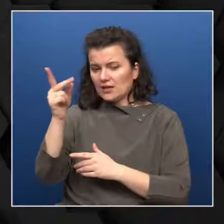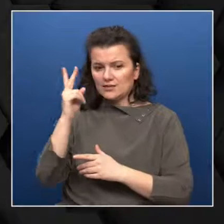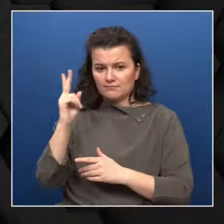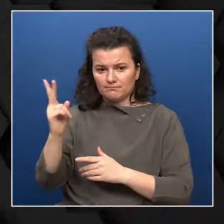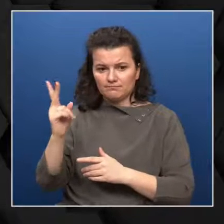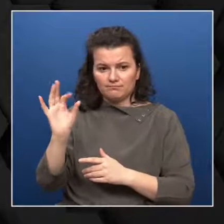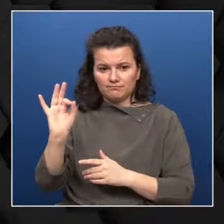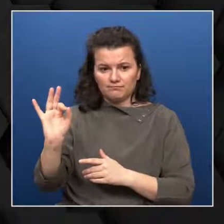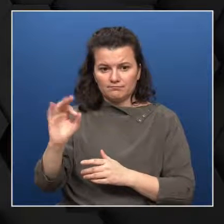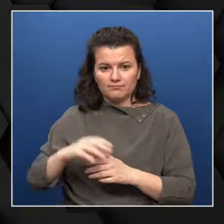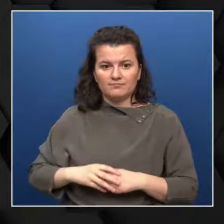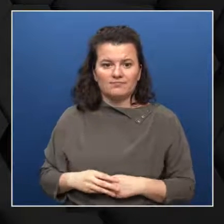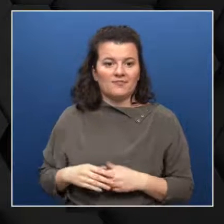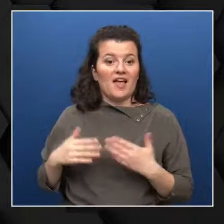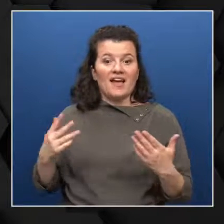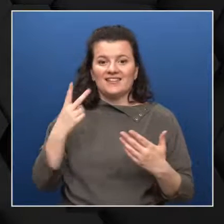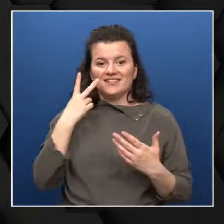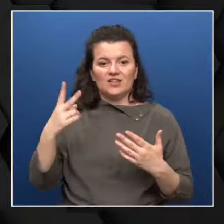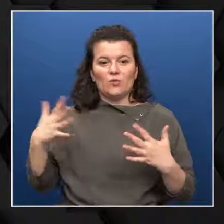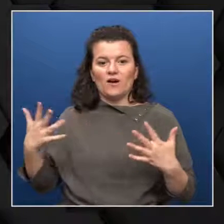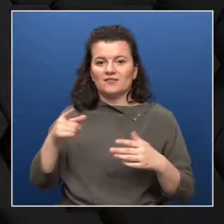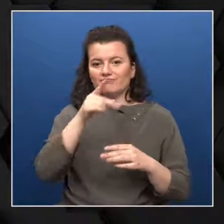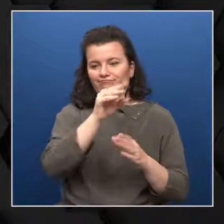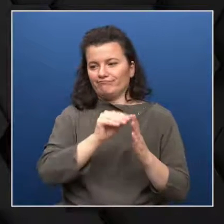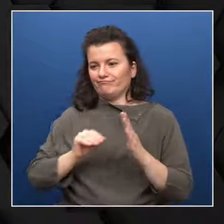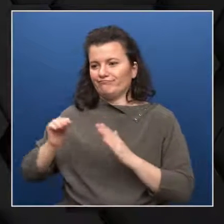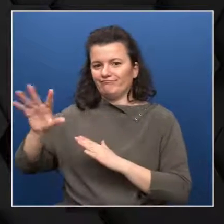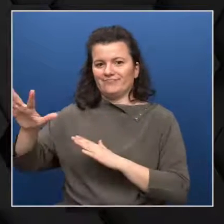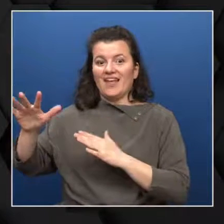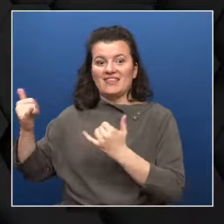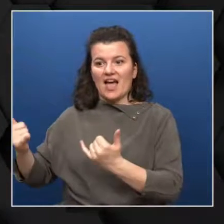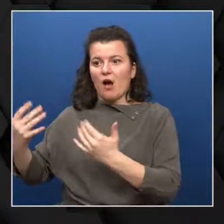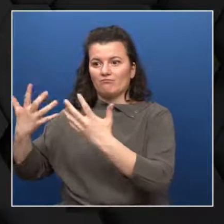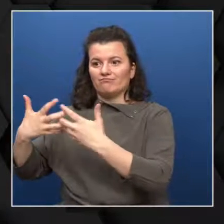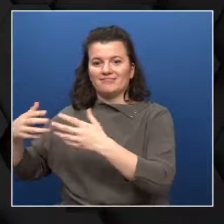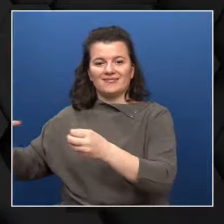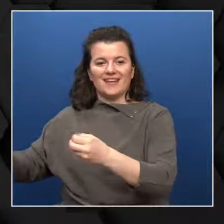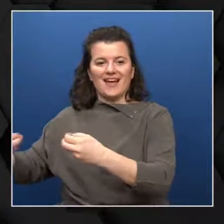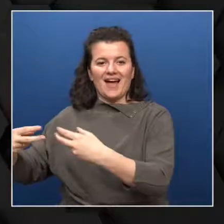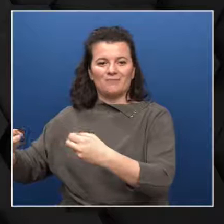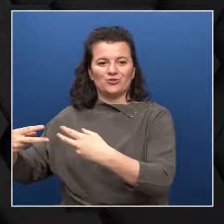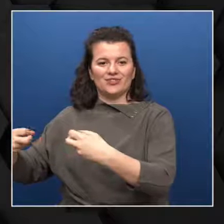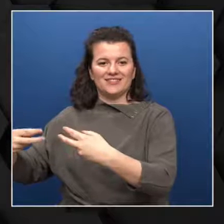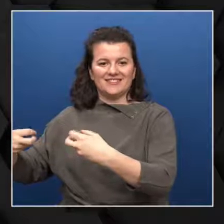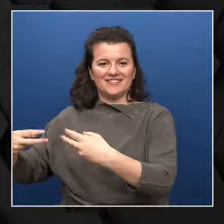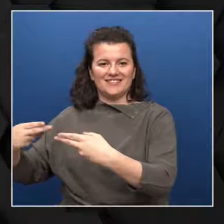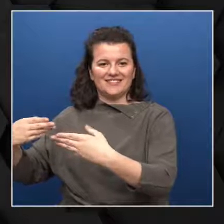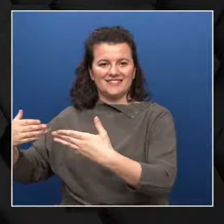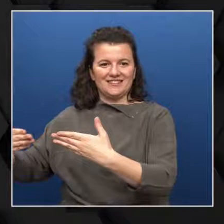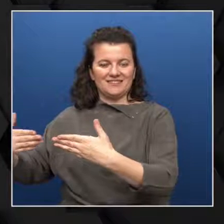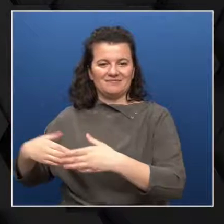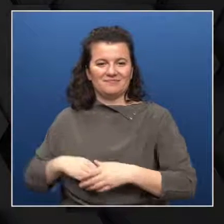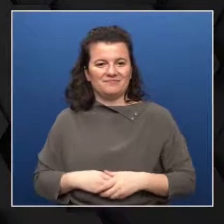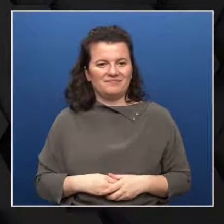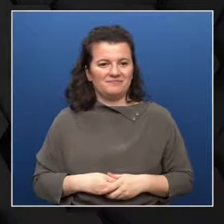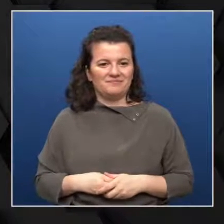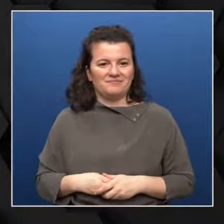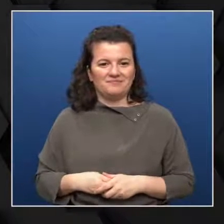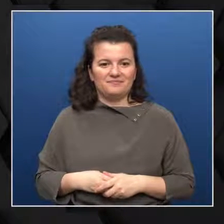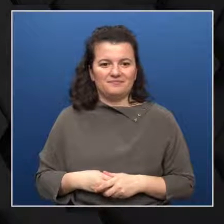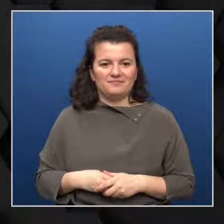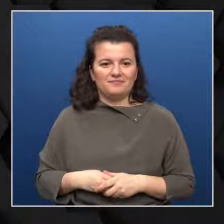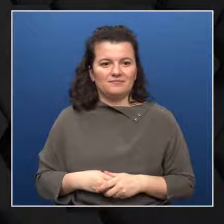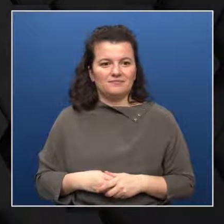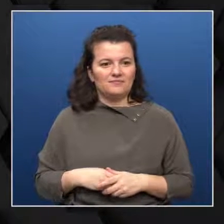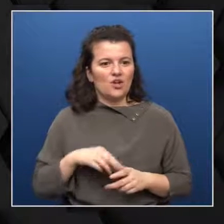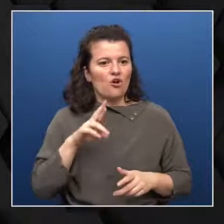And here we see we have our captions in the Azure Media Player. That is so. Can I please have